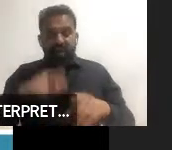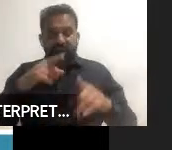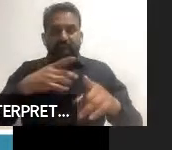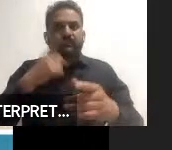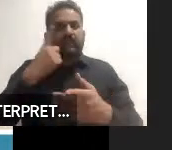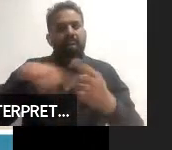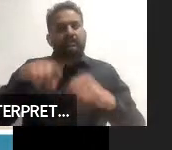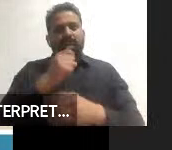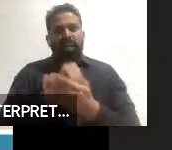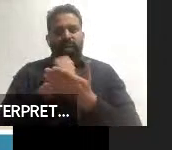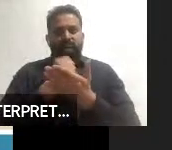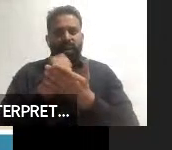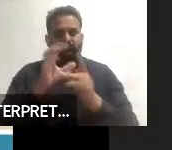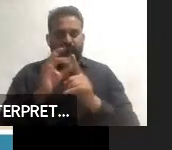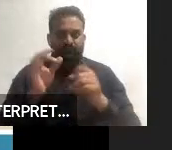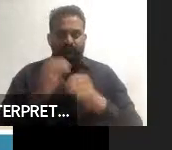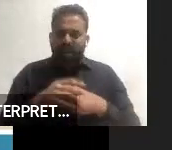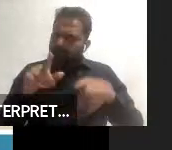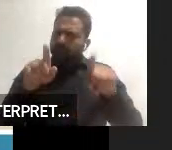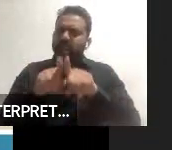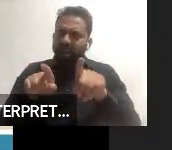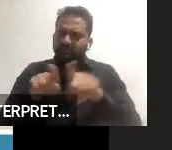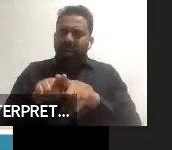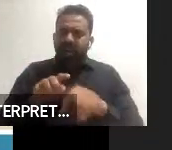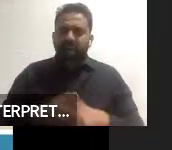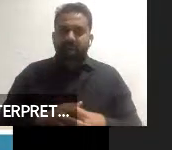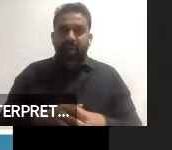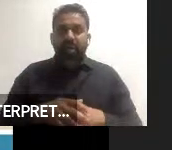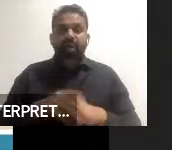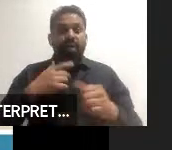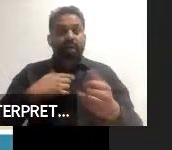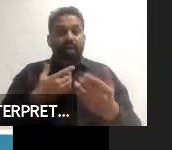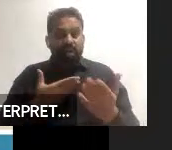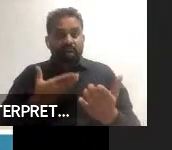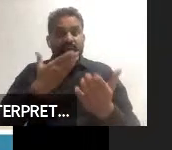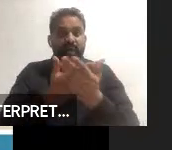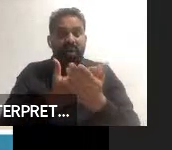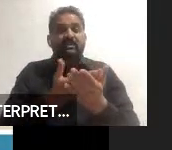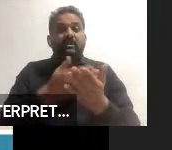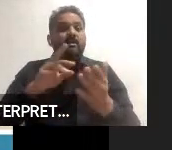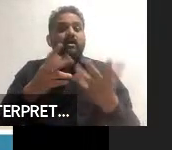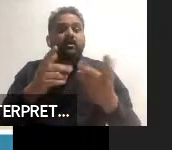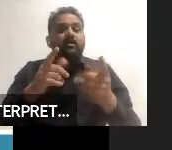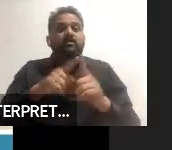that. Similarly, in arbitration, awards are also very important.